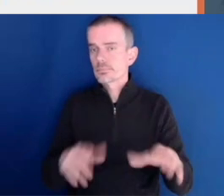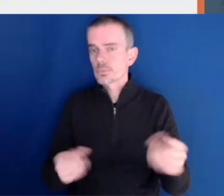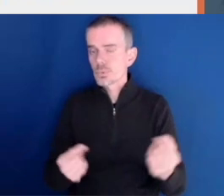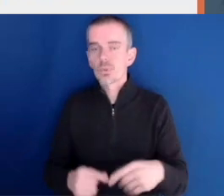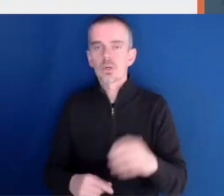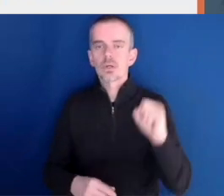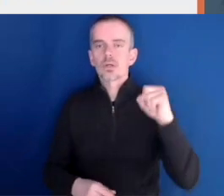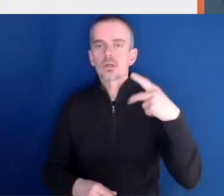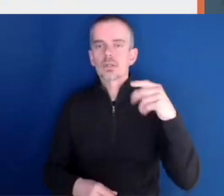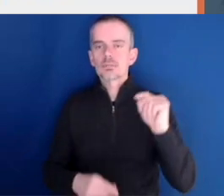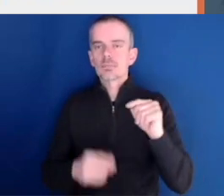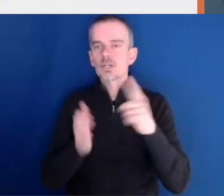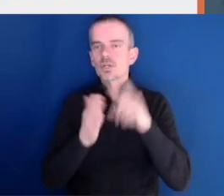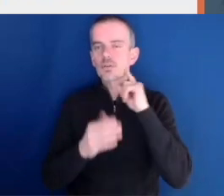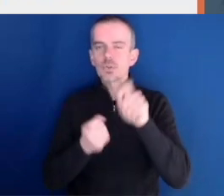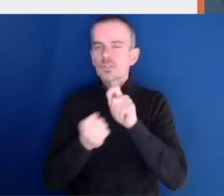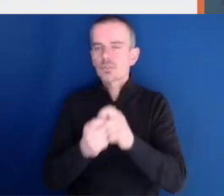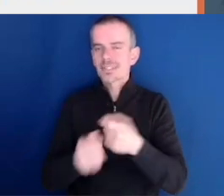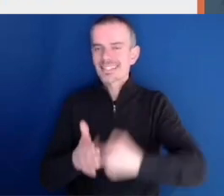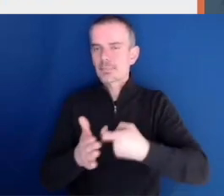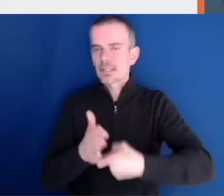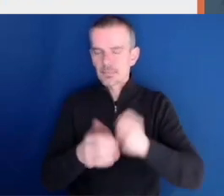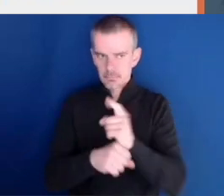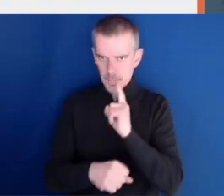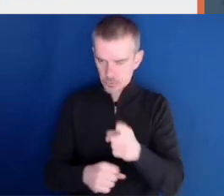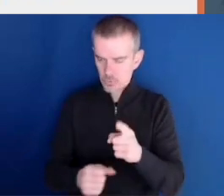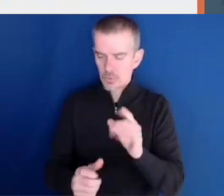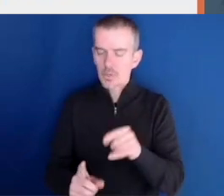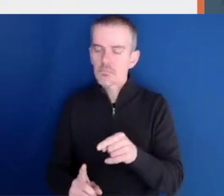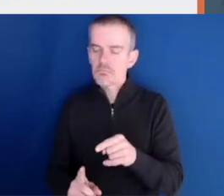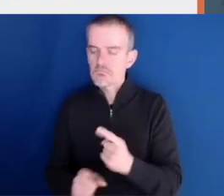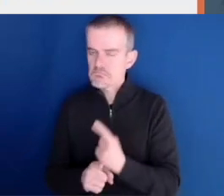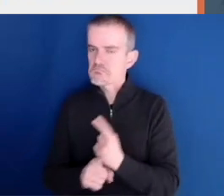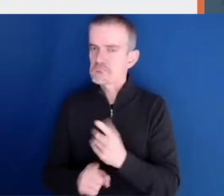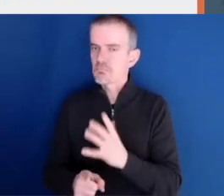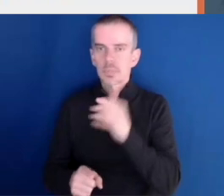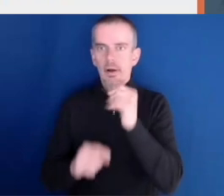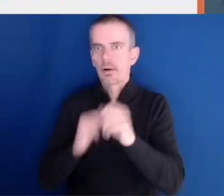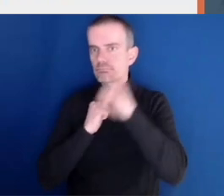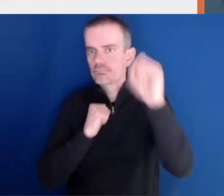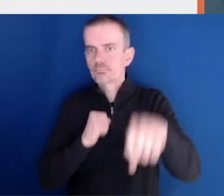for certain expenses to make sure they were reasonable. It can also